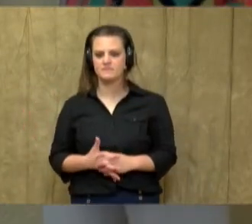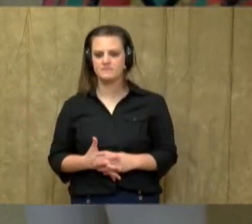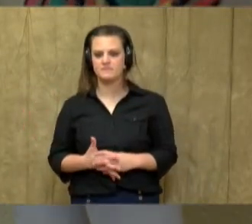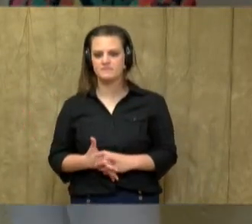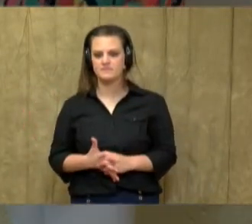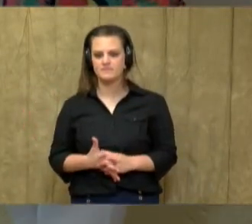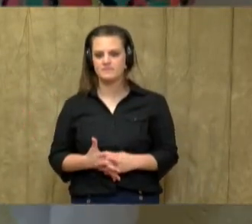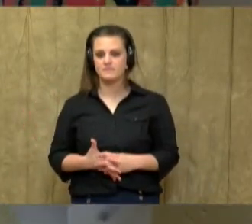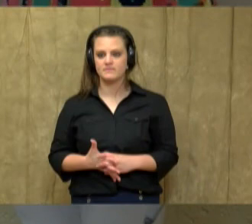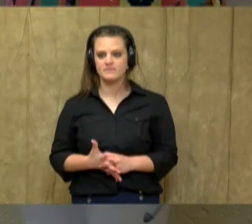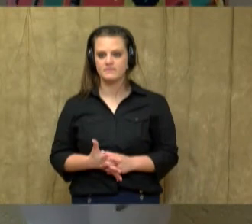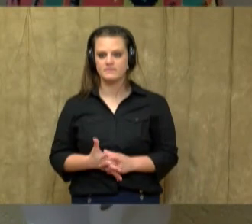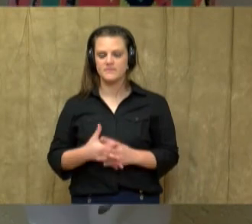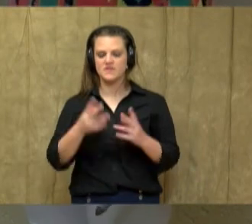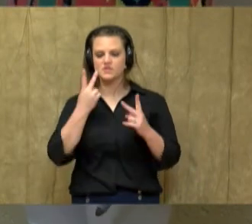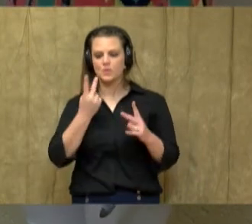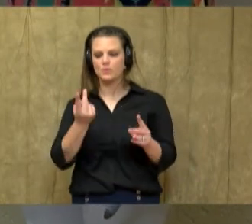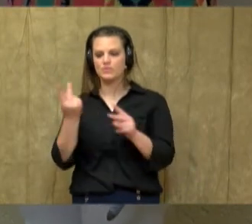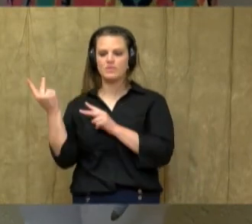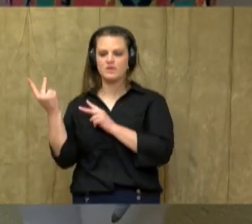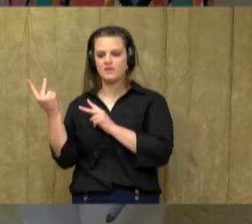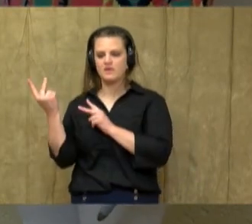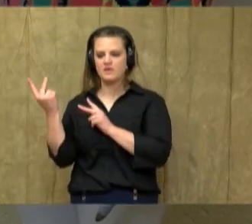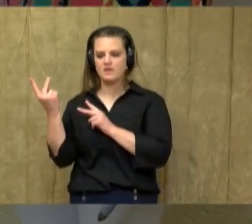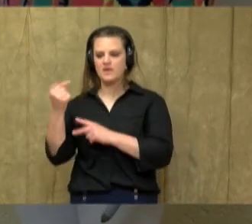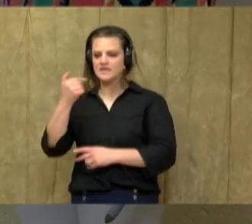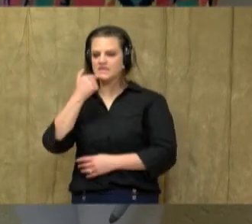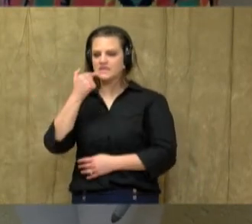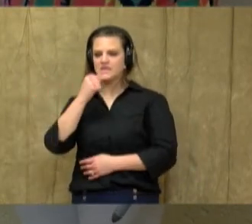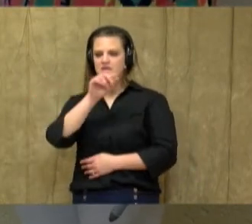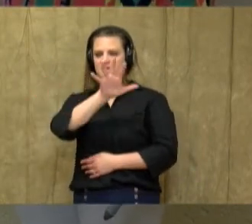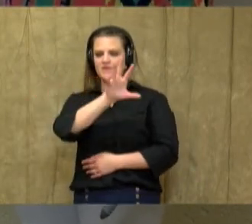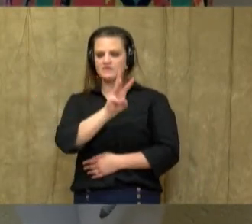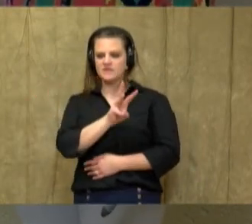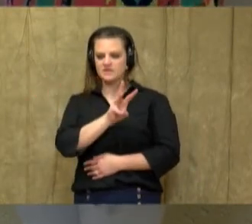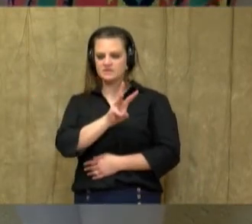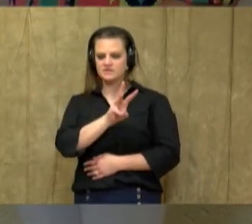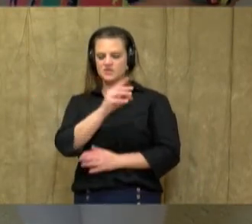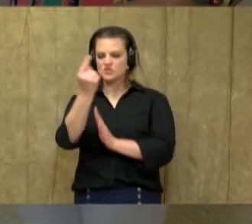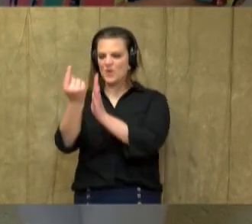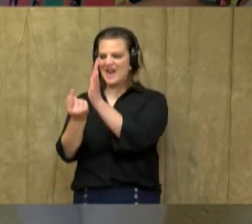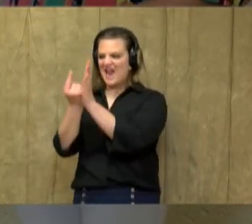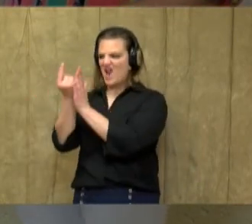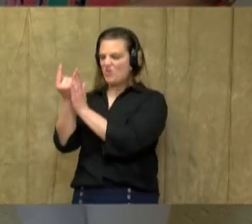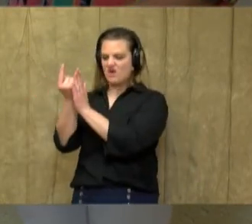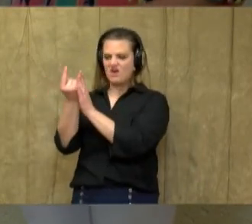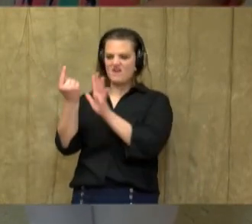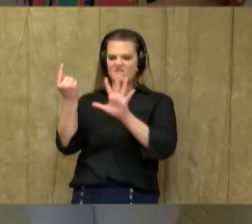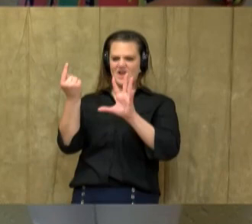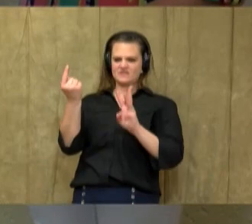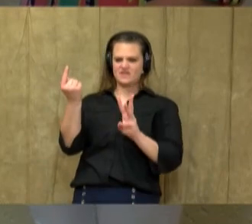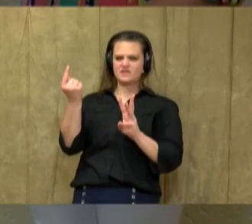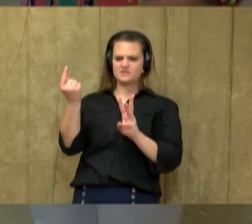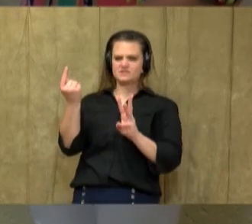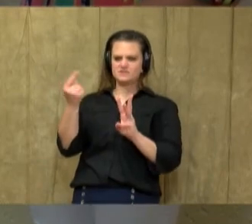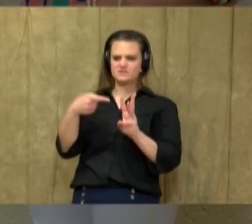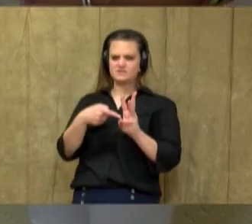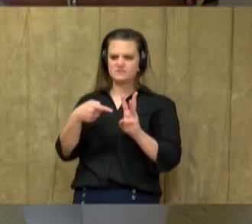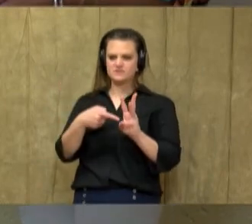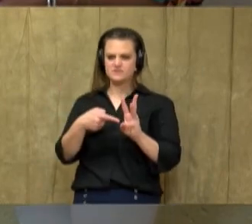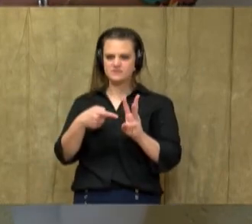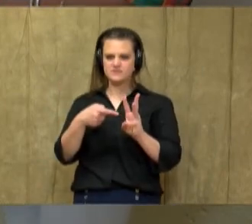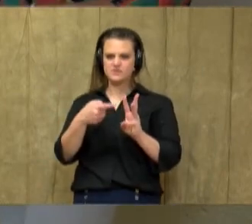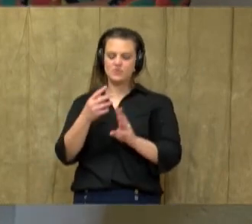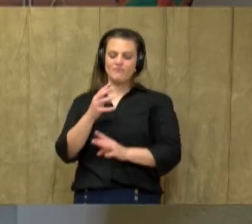All right, take a look at this one. It says 5, 6, 7 hour, and 4/5 of that time